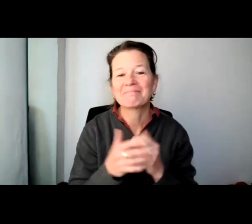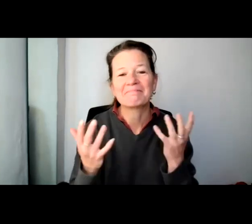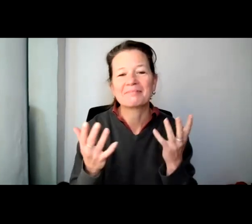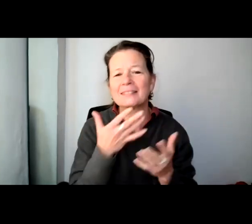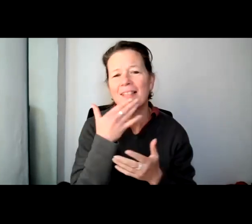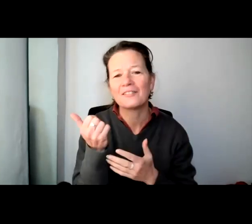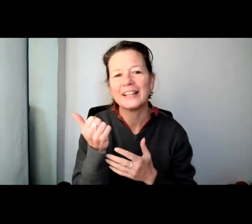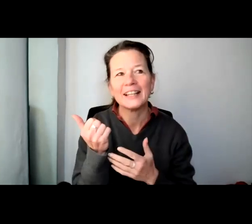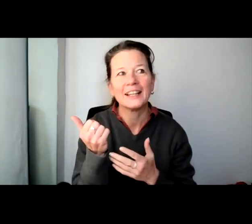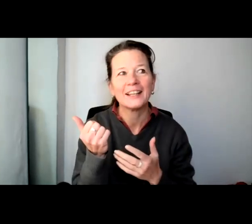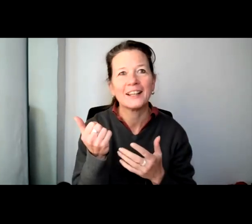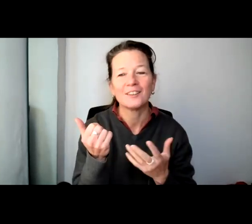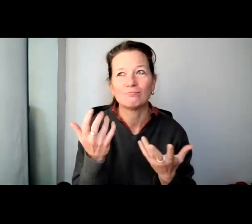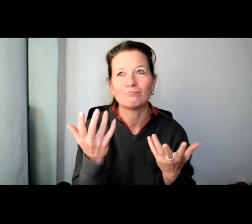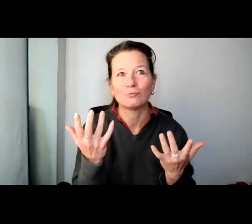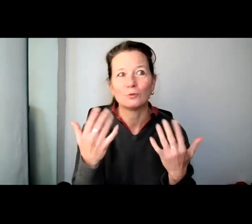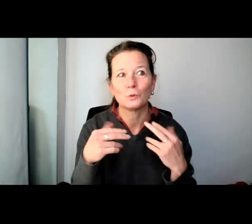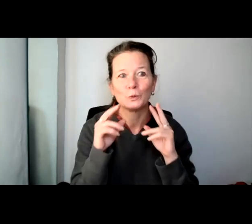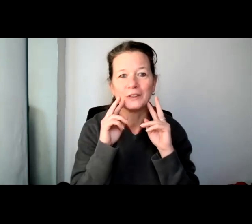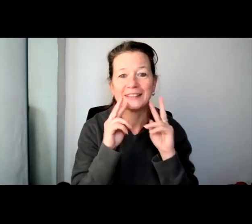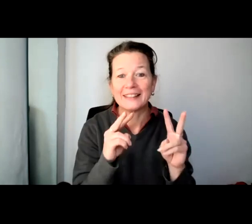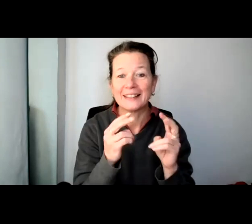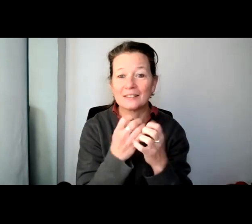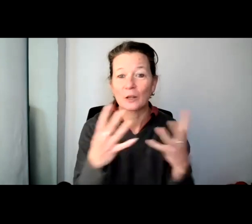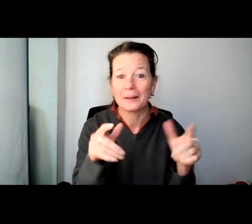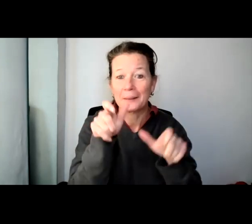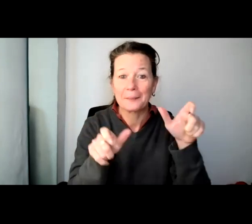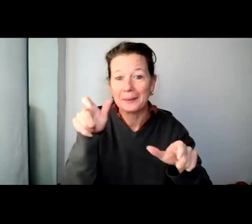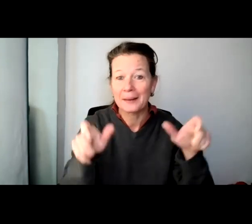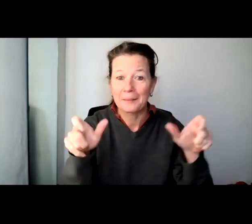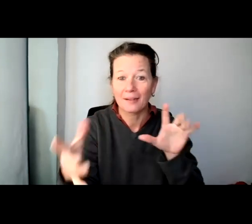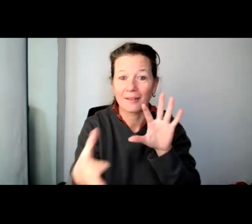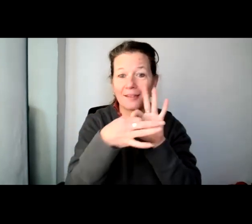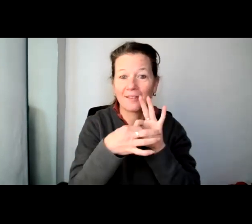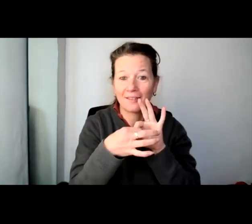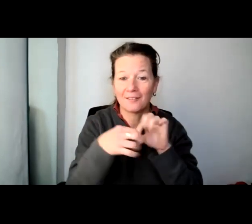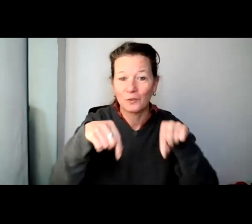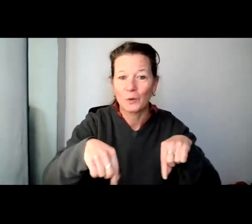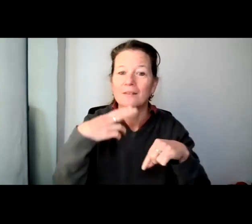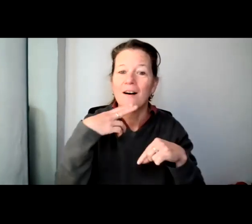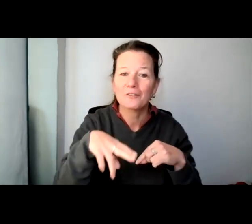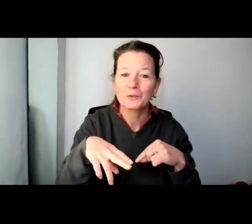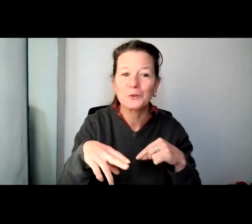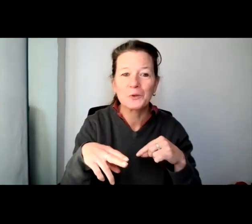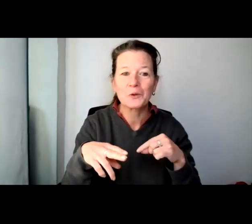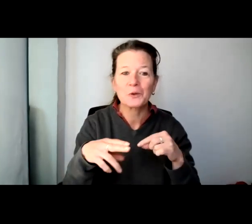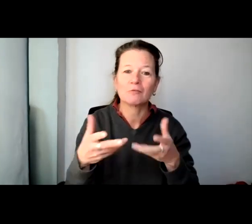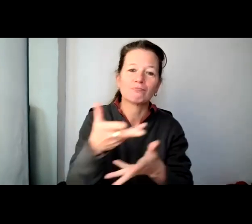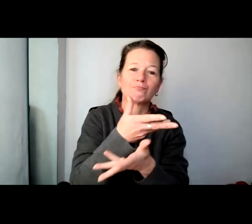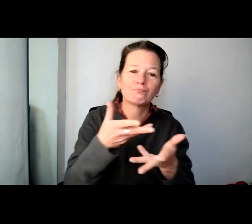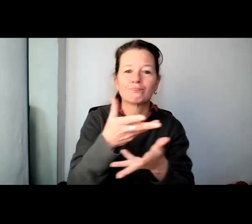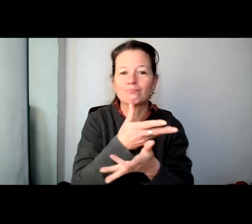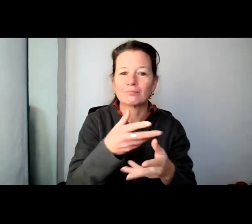lovely to see so many people join us for this afternoon's conversation,